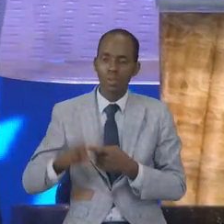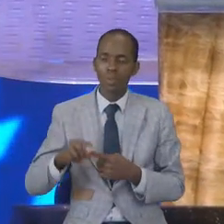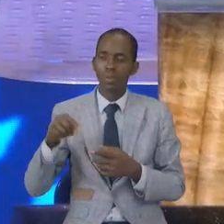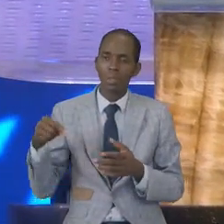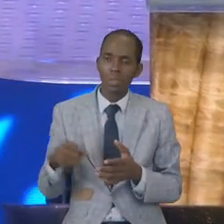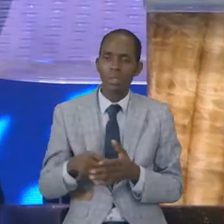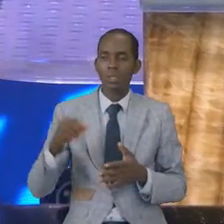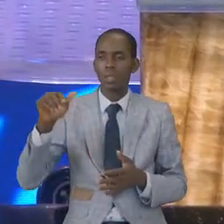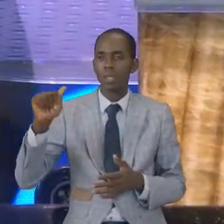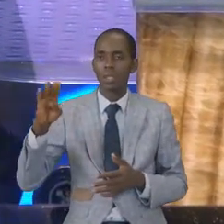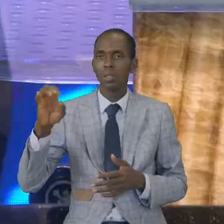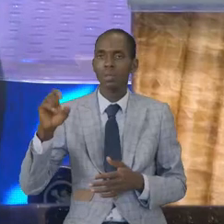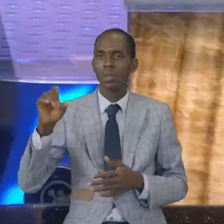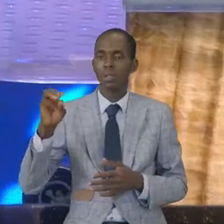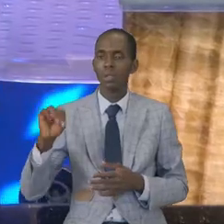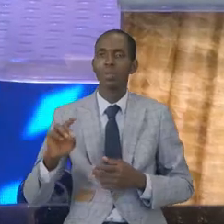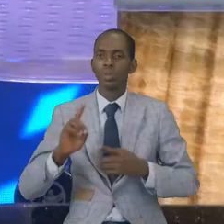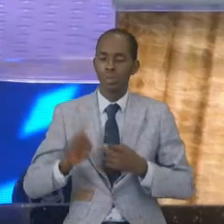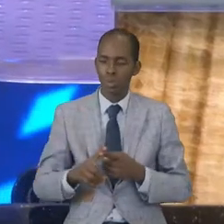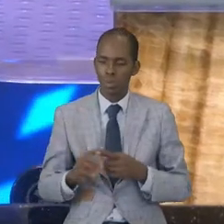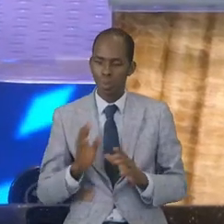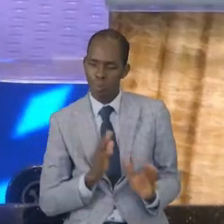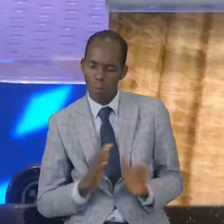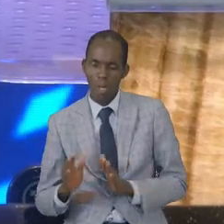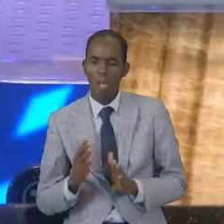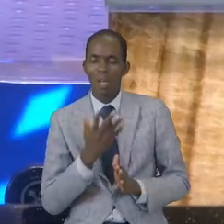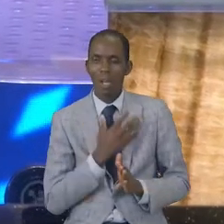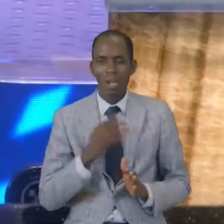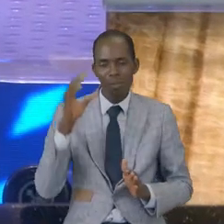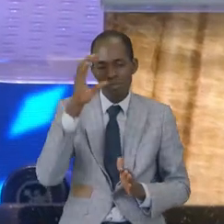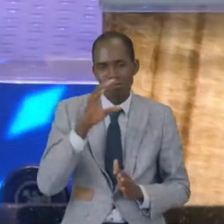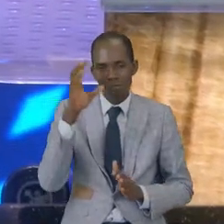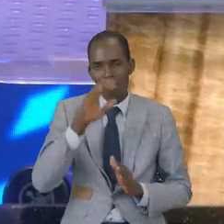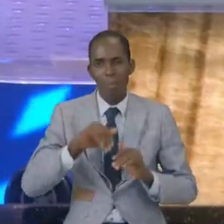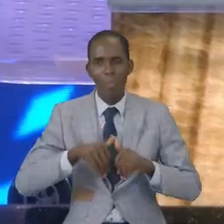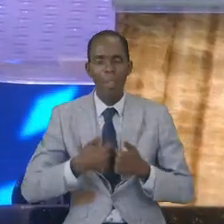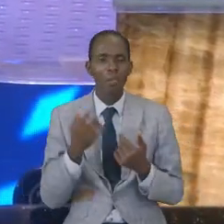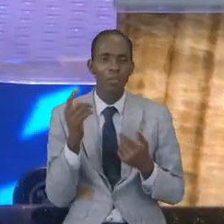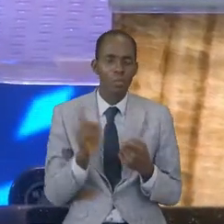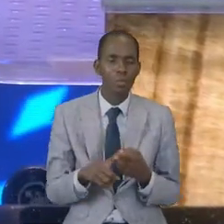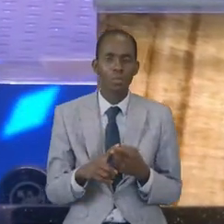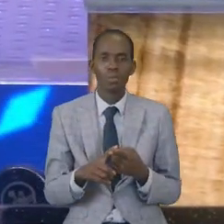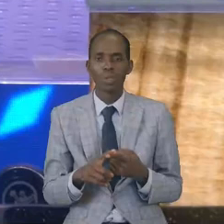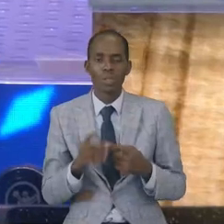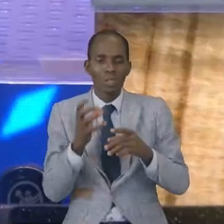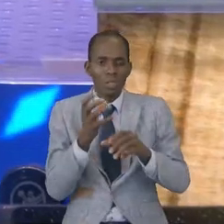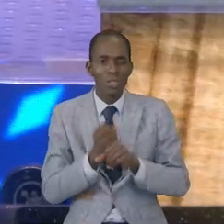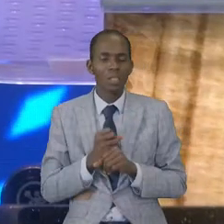to get together. Give me chance and I'll get Israelites. And he mentioned the number, and